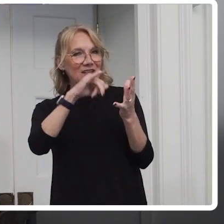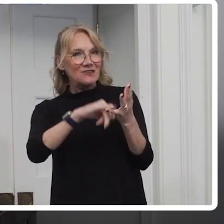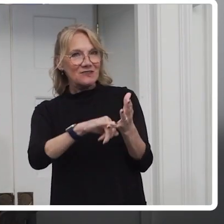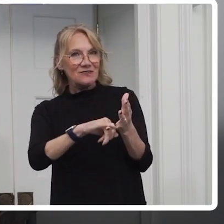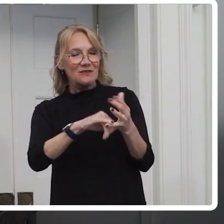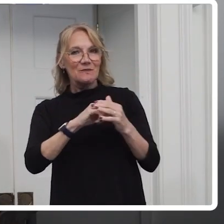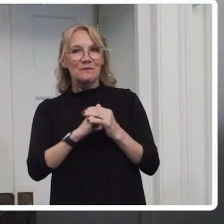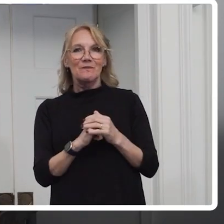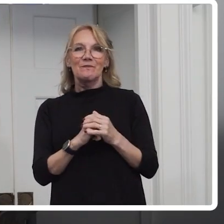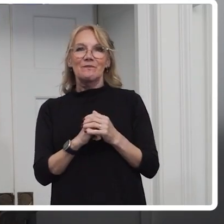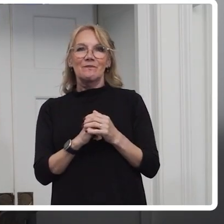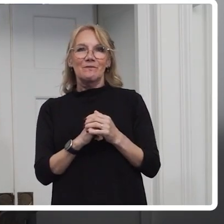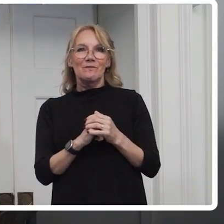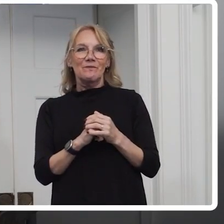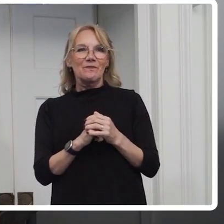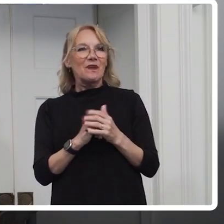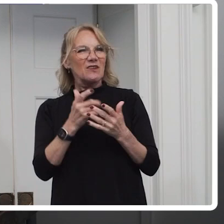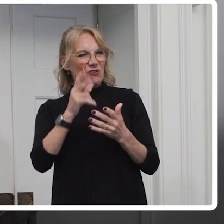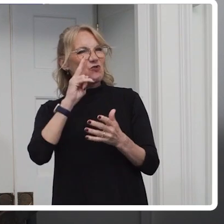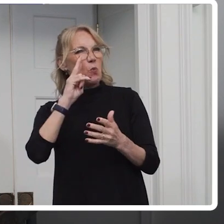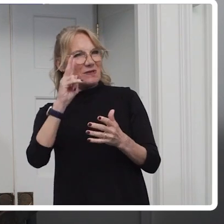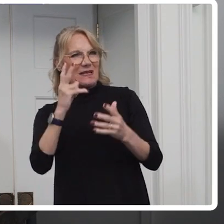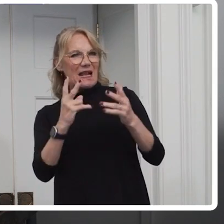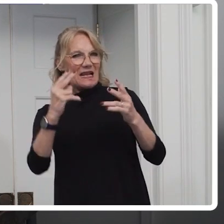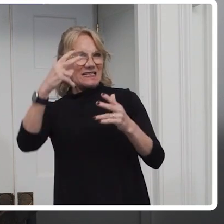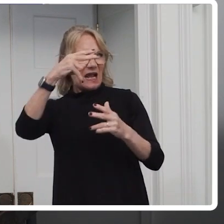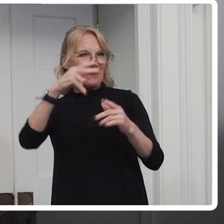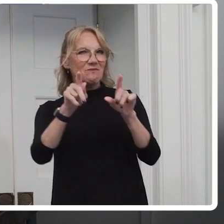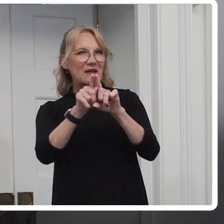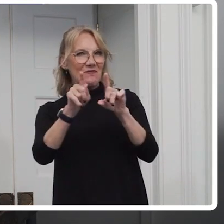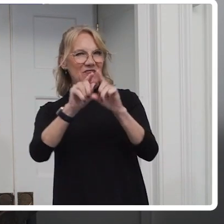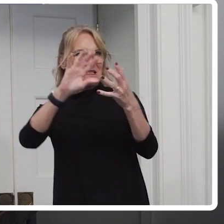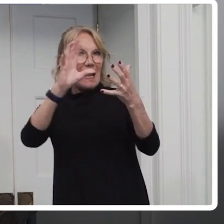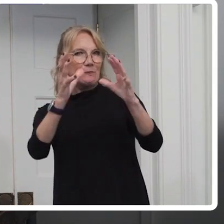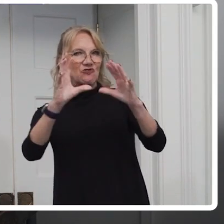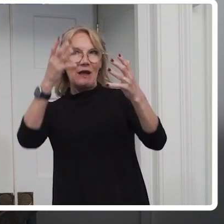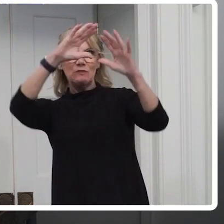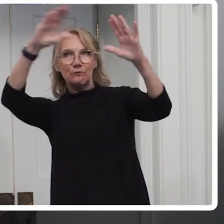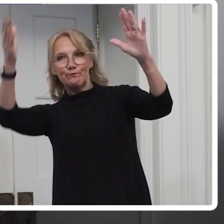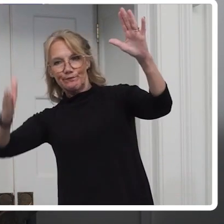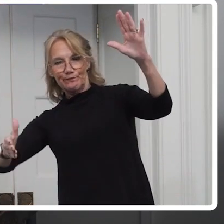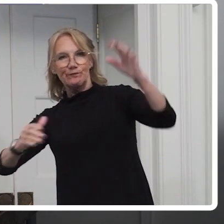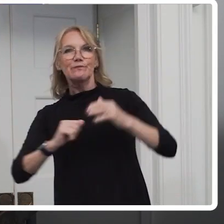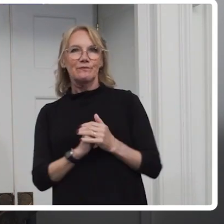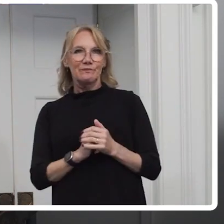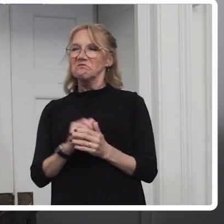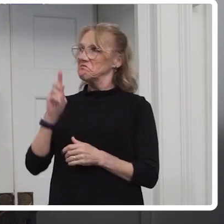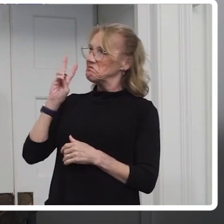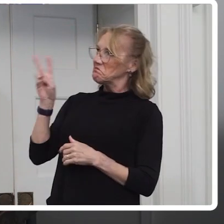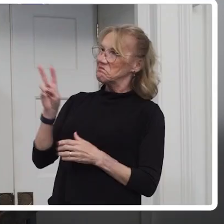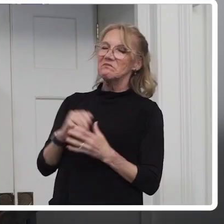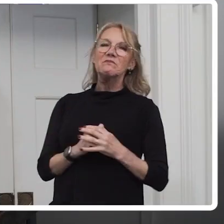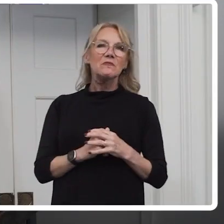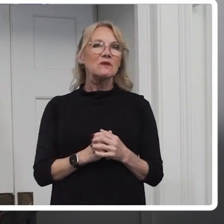to the shape of the profile of this wall. It'll make sense when you see the film because you can see it's been edited into that